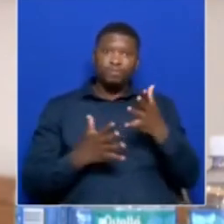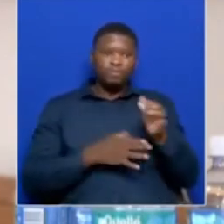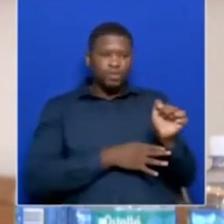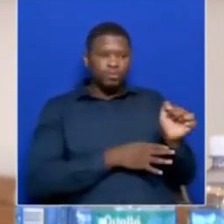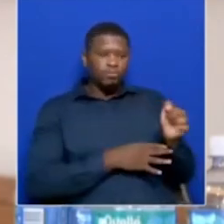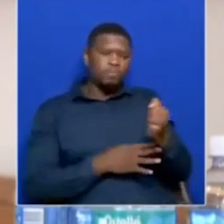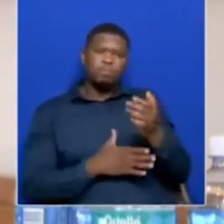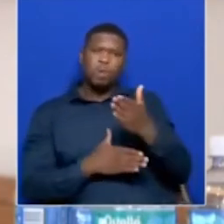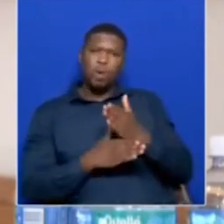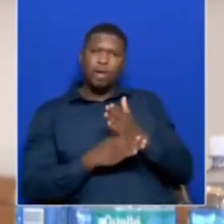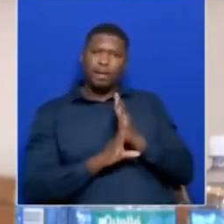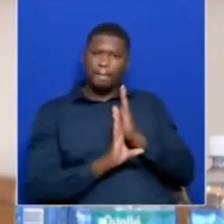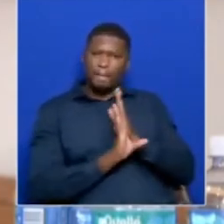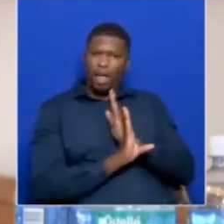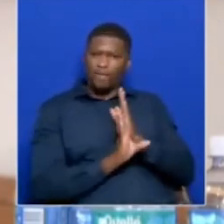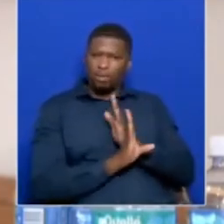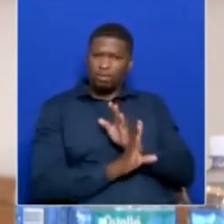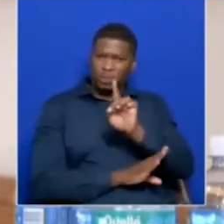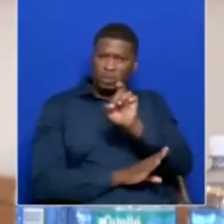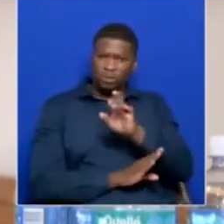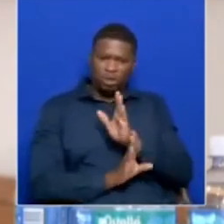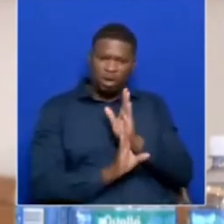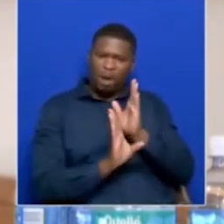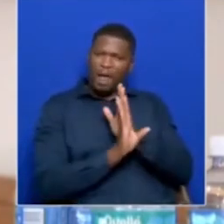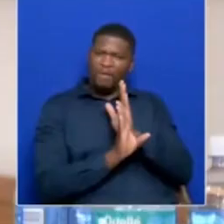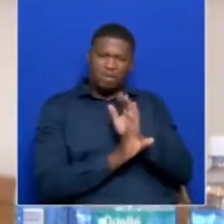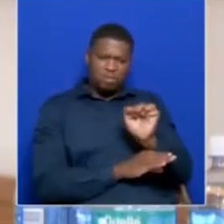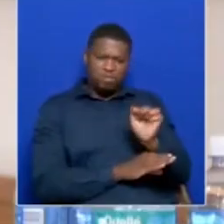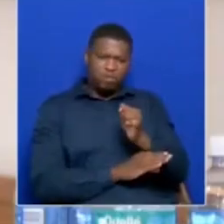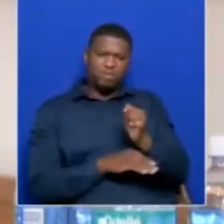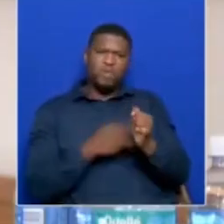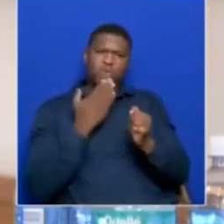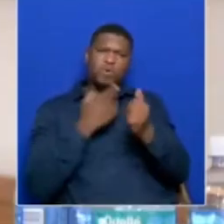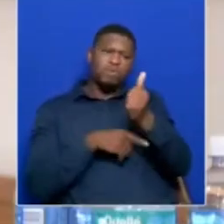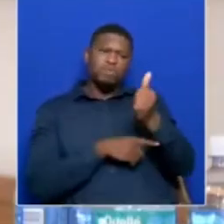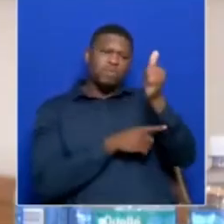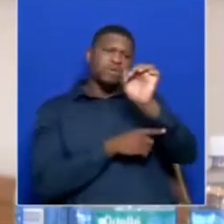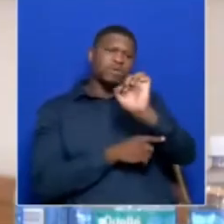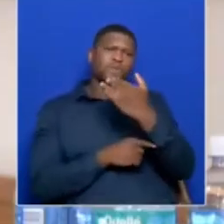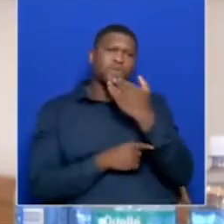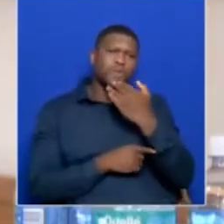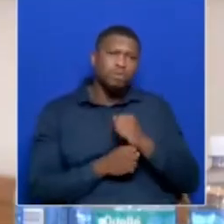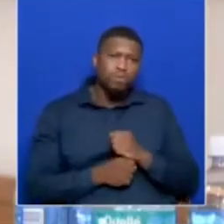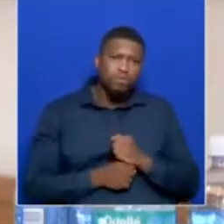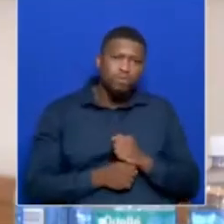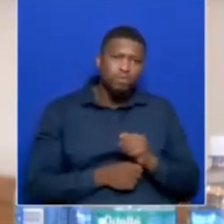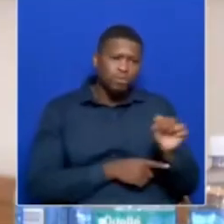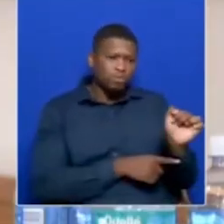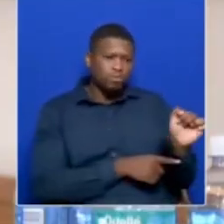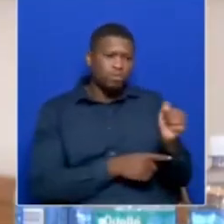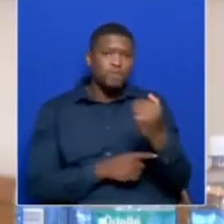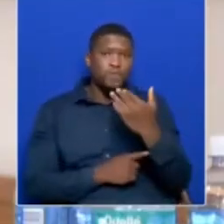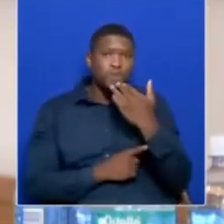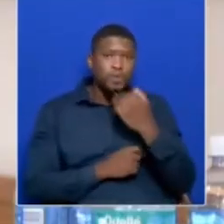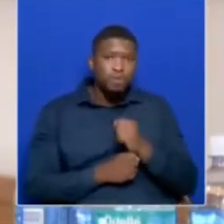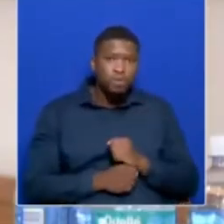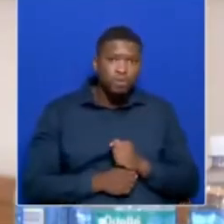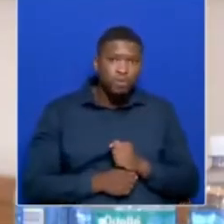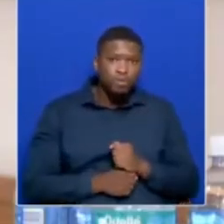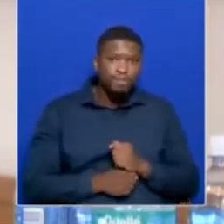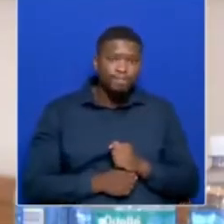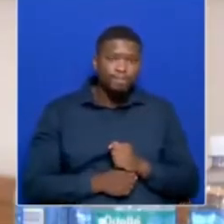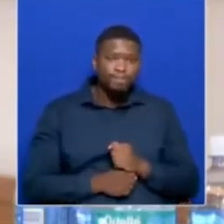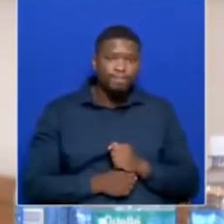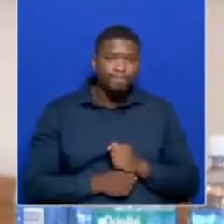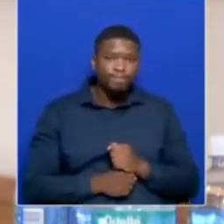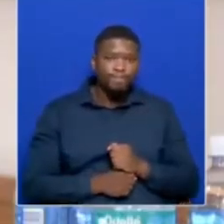were you deployed by? Yes. Who were you deployed by? To this, what you By the call very a same officer. project? Sorry, let me just finish.